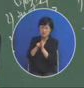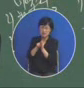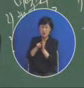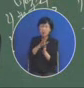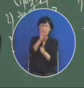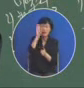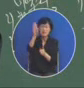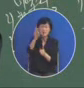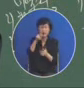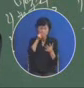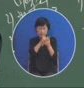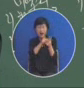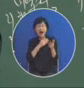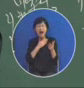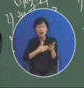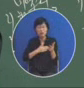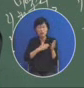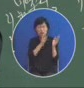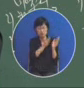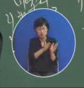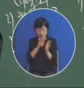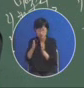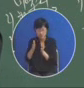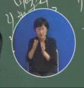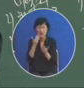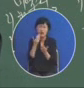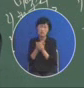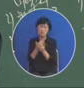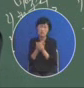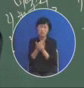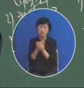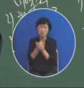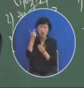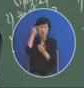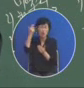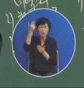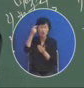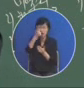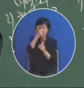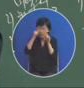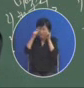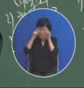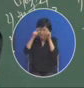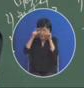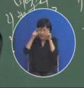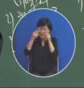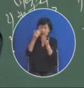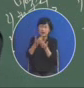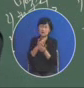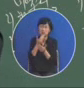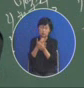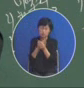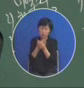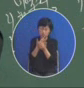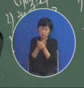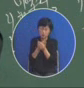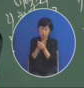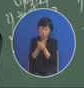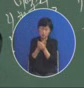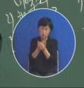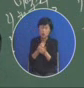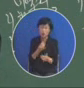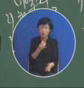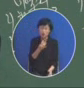God, may we be in that blessed time that can where we are able to know and prepare for our future. May we correctly open our spiritual